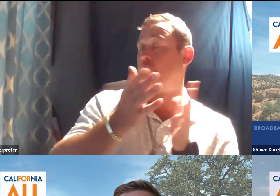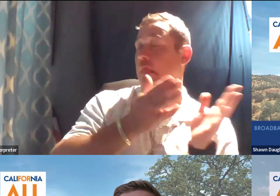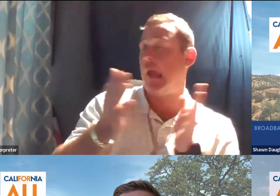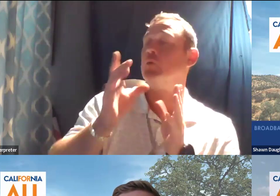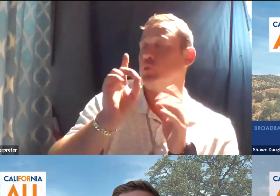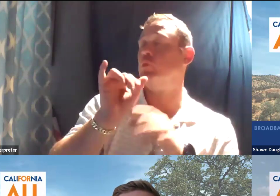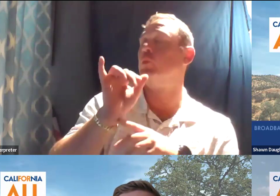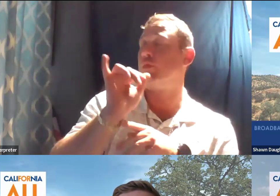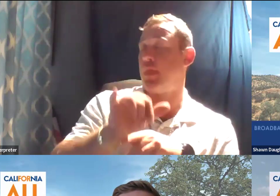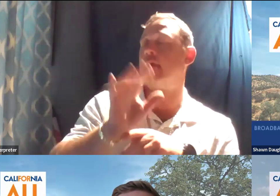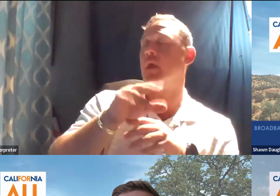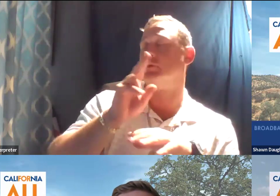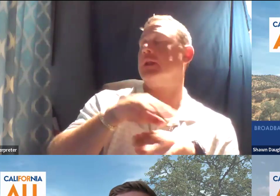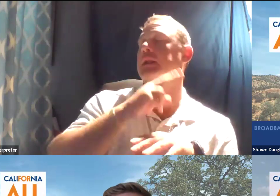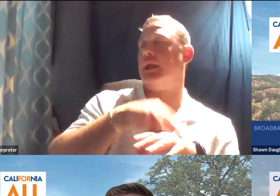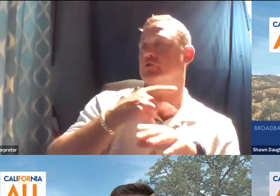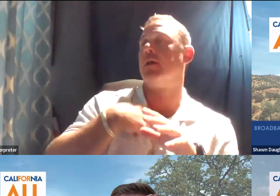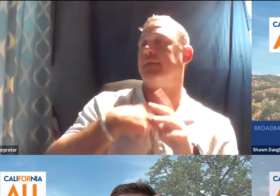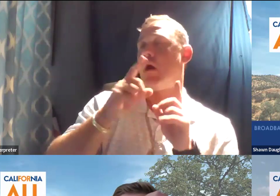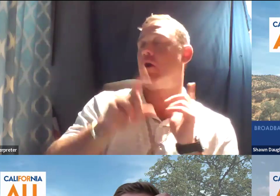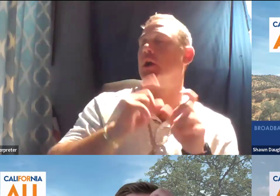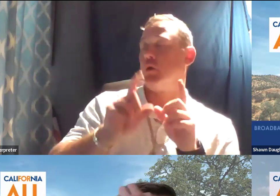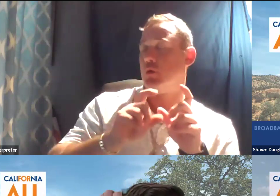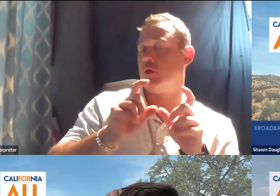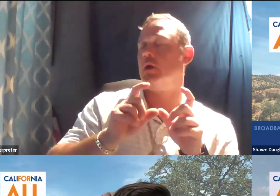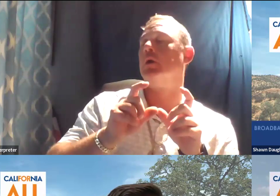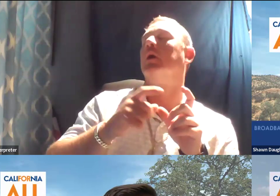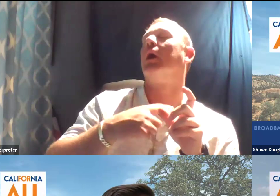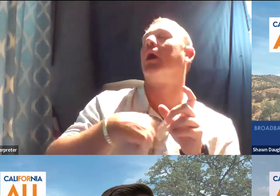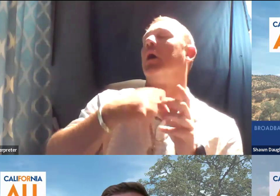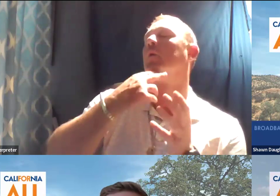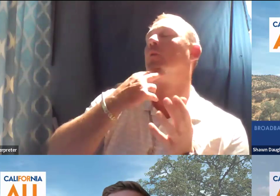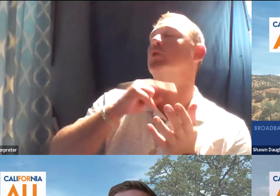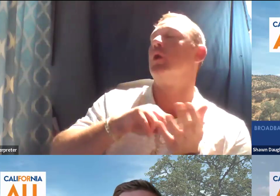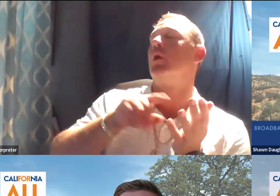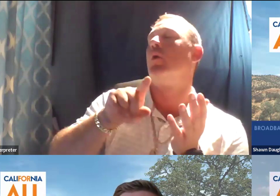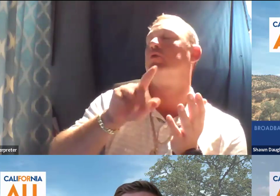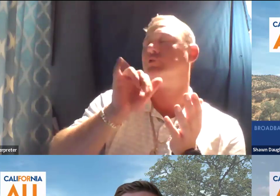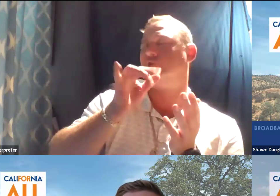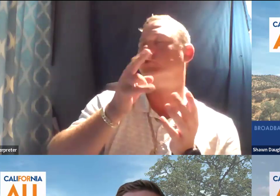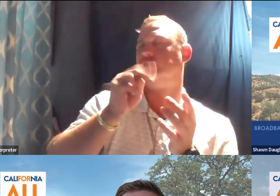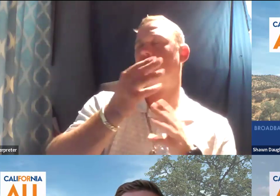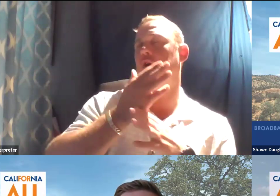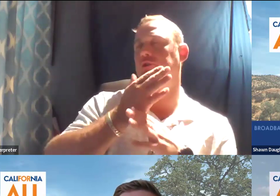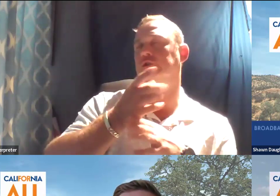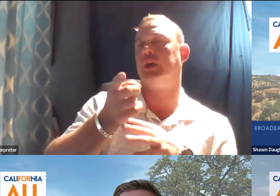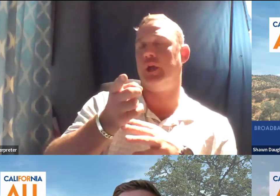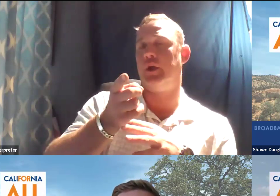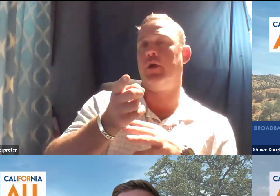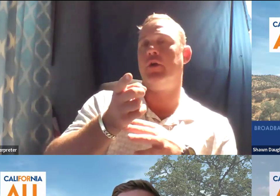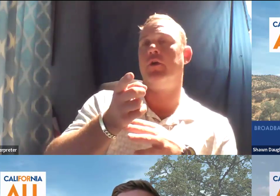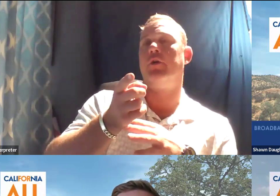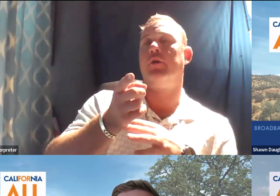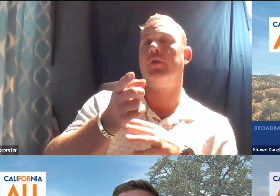was the nature of our inquiry. I would note that, as Sean kind of shared and you pointed out, that